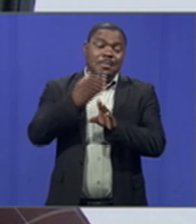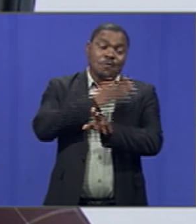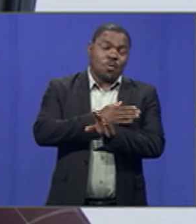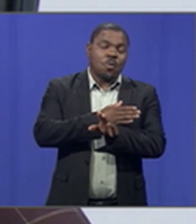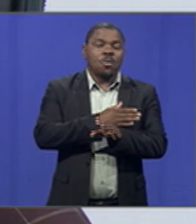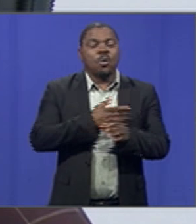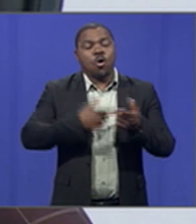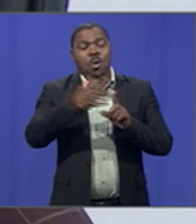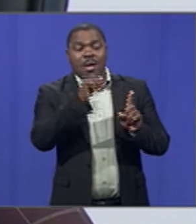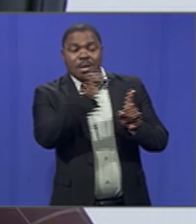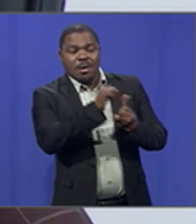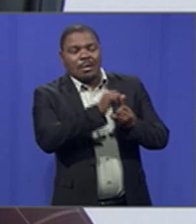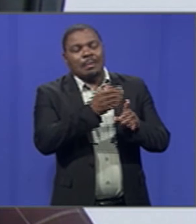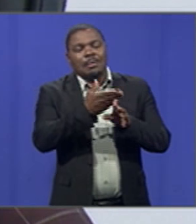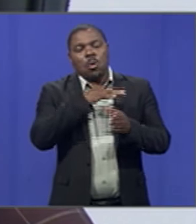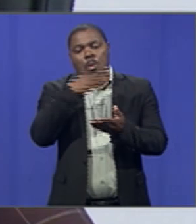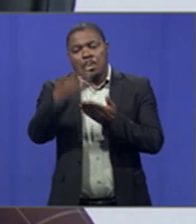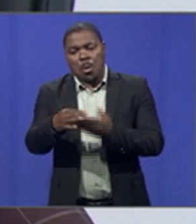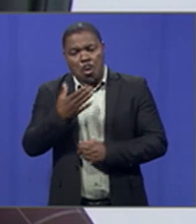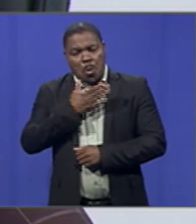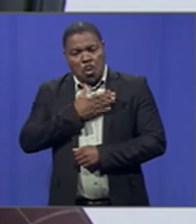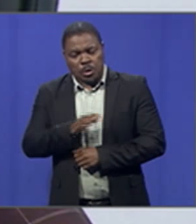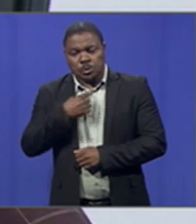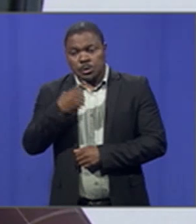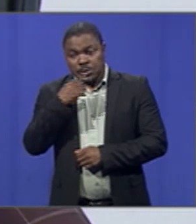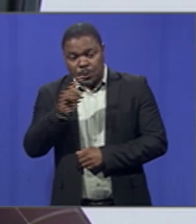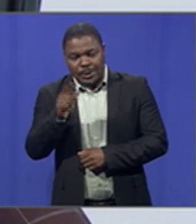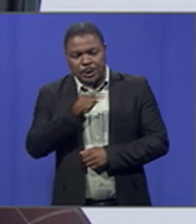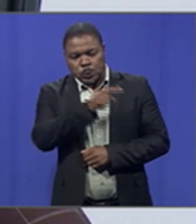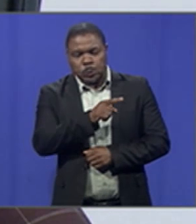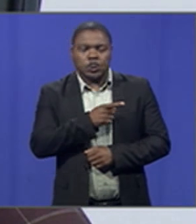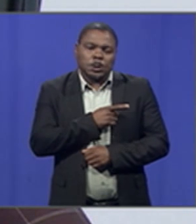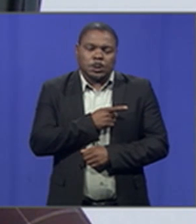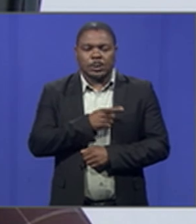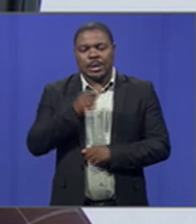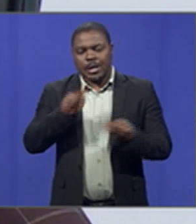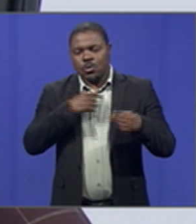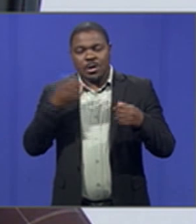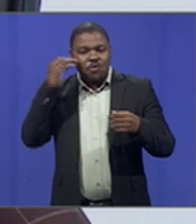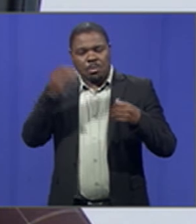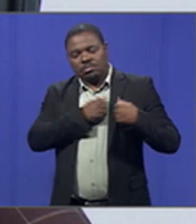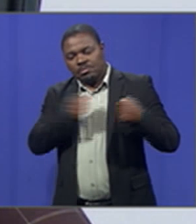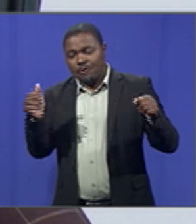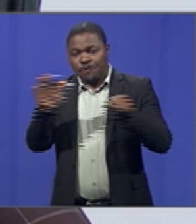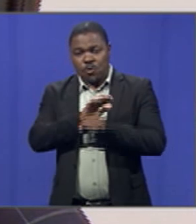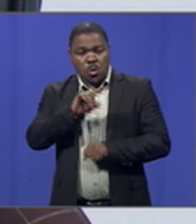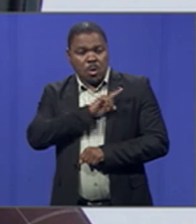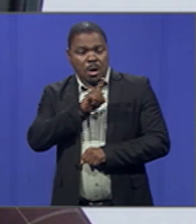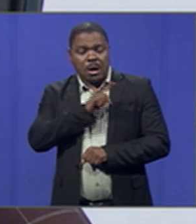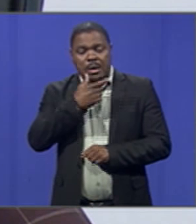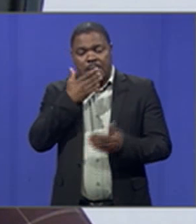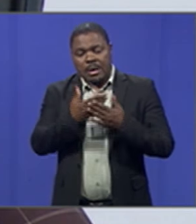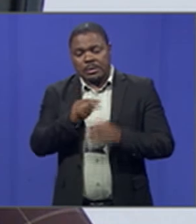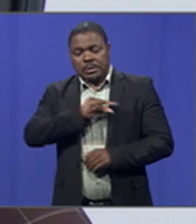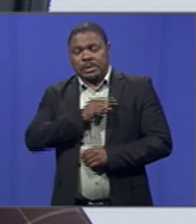ba gagwe ba emise kopo ya gagwe e malebana le tshwanelo ya gagwe e kgatlhanong le go senela tshedimosetso e ka bakang gore a